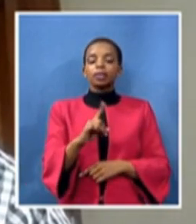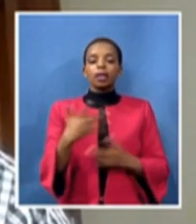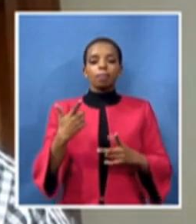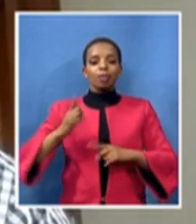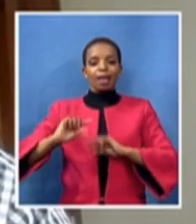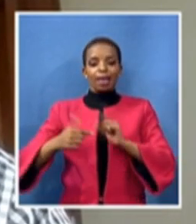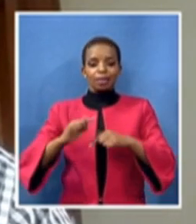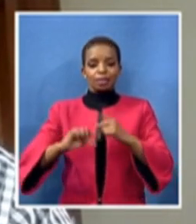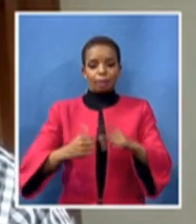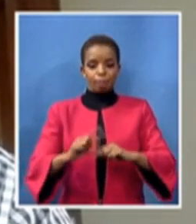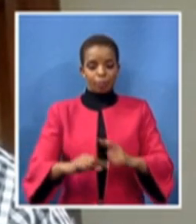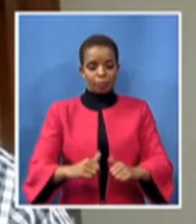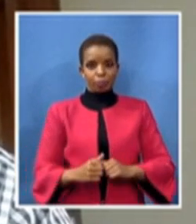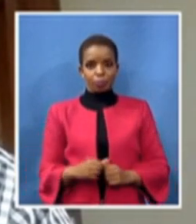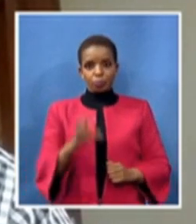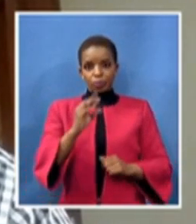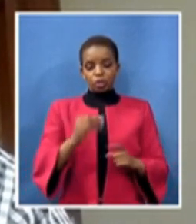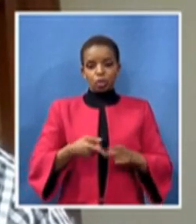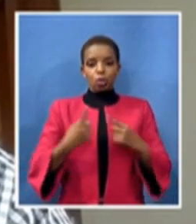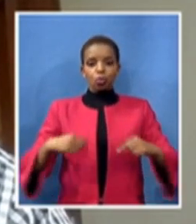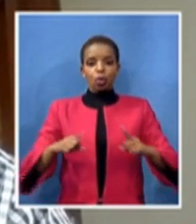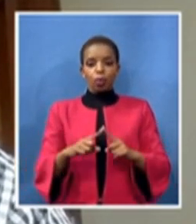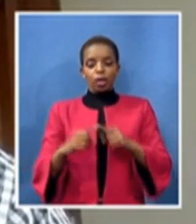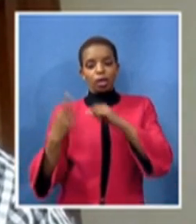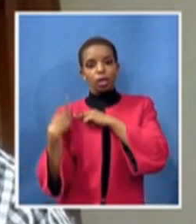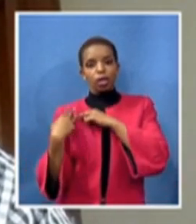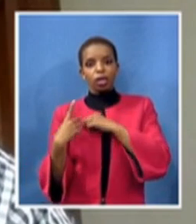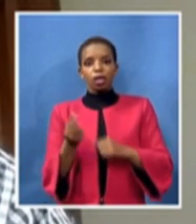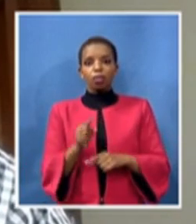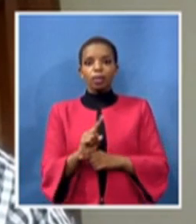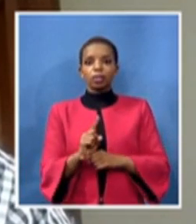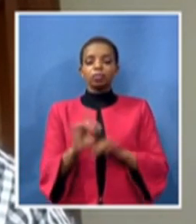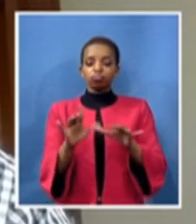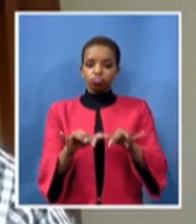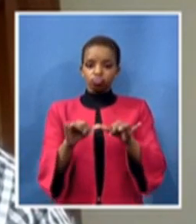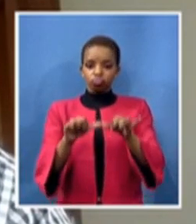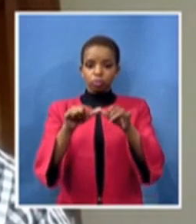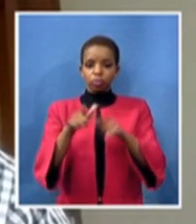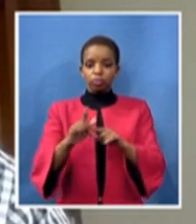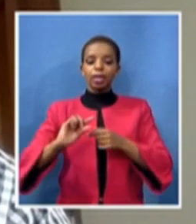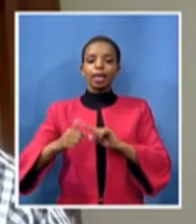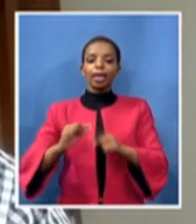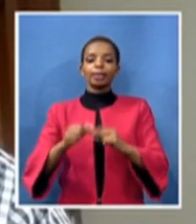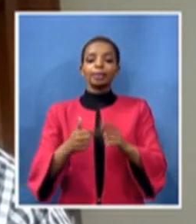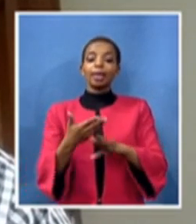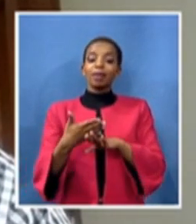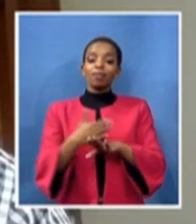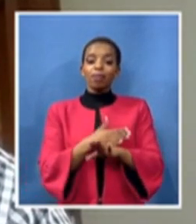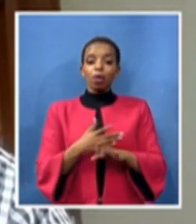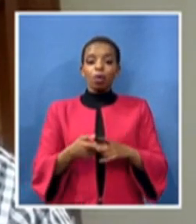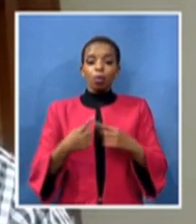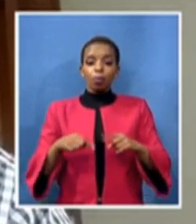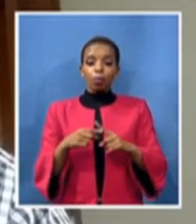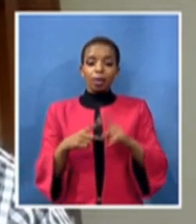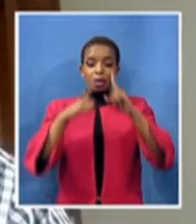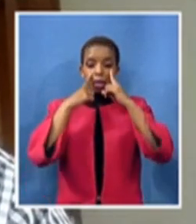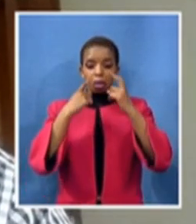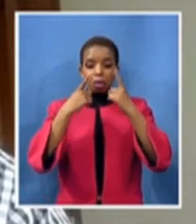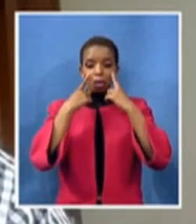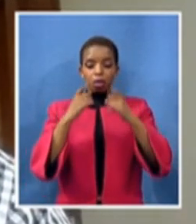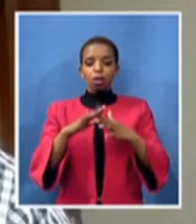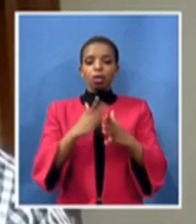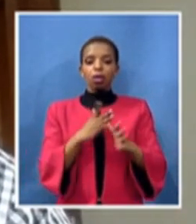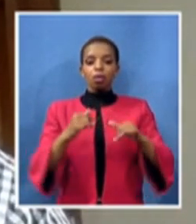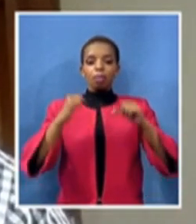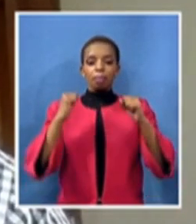legacy. He fought and won against a powerful enemy, not by carrying a gun, but by organizing